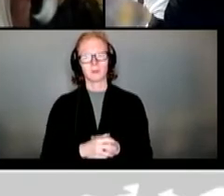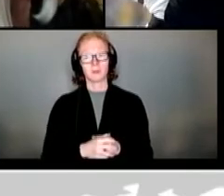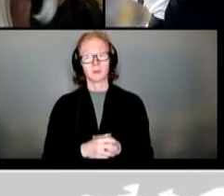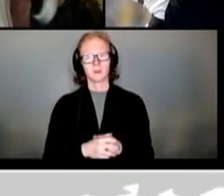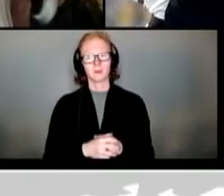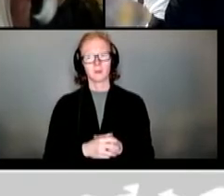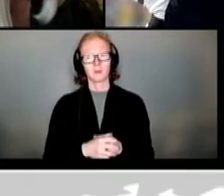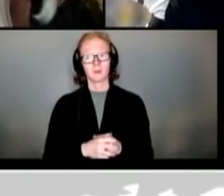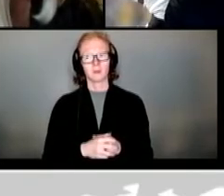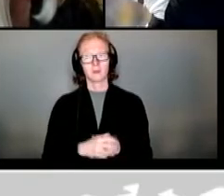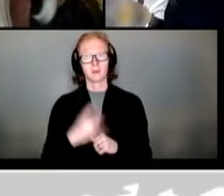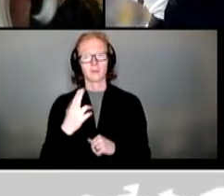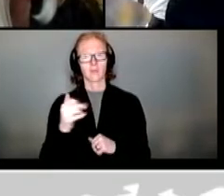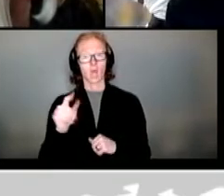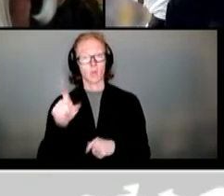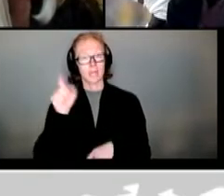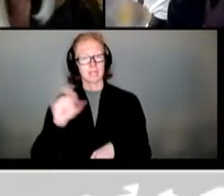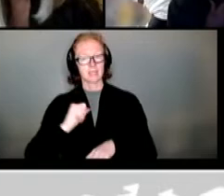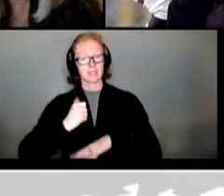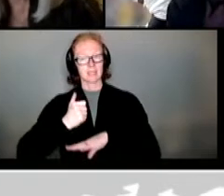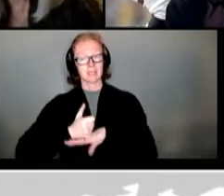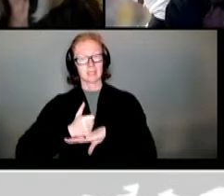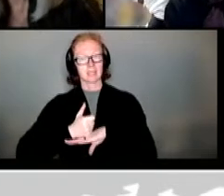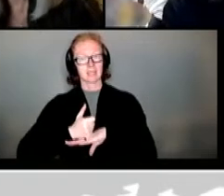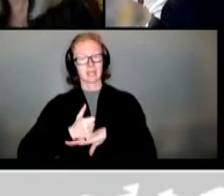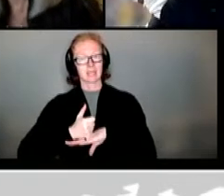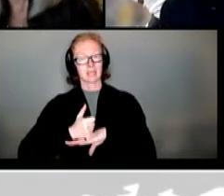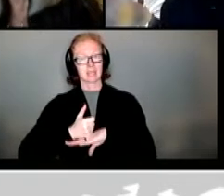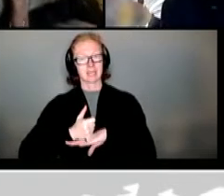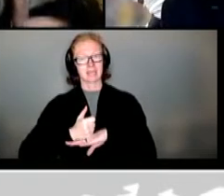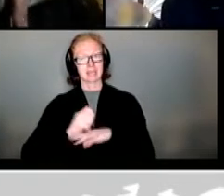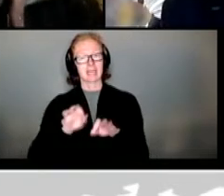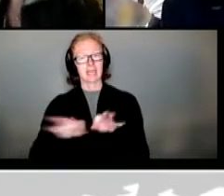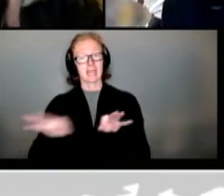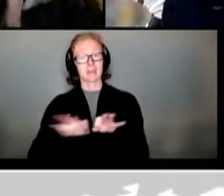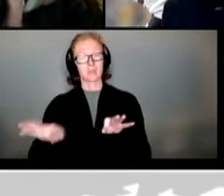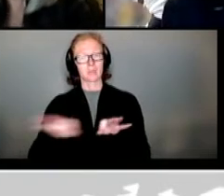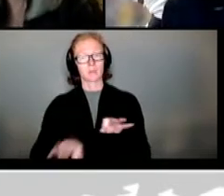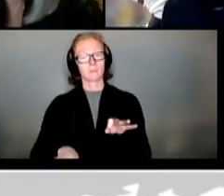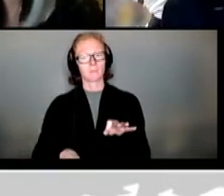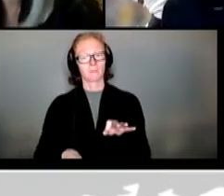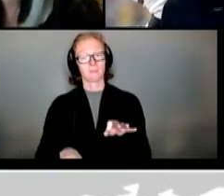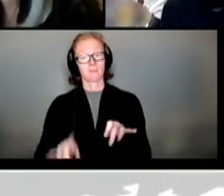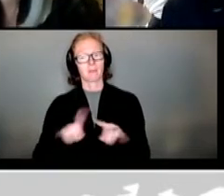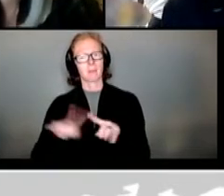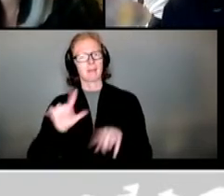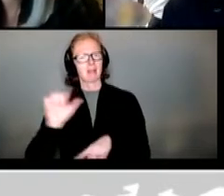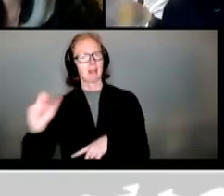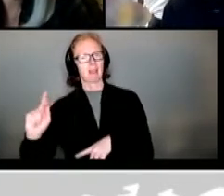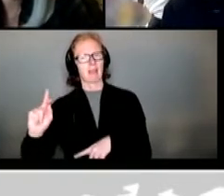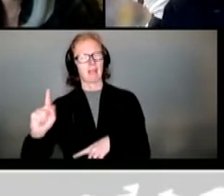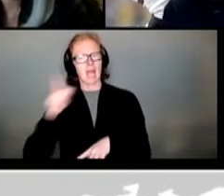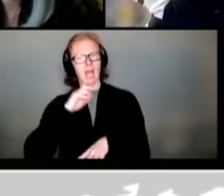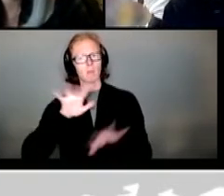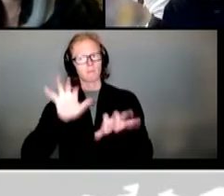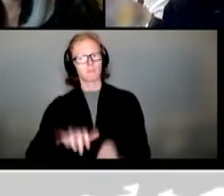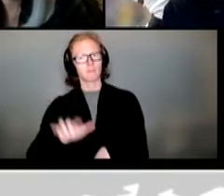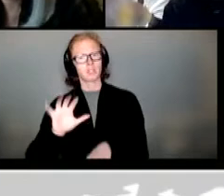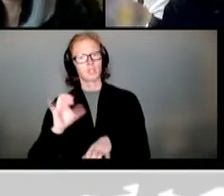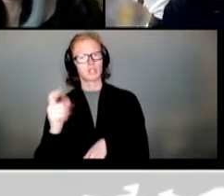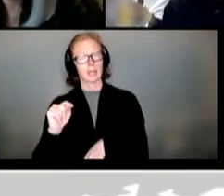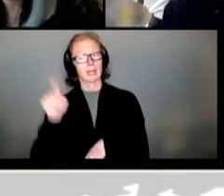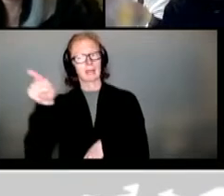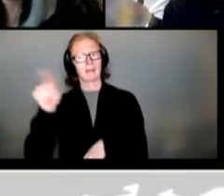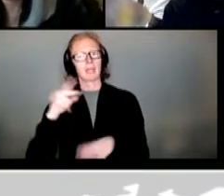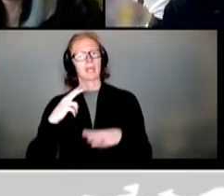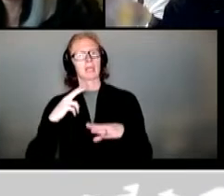The host will have to set me as the captioner for it to come up like that. But I also have a link that I can put in the chat and they can be